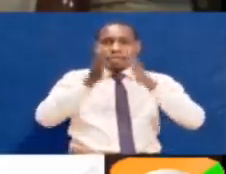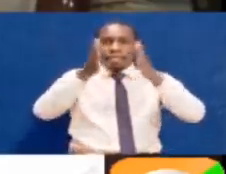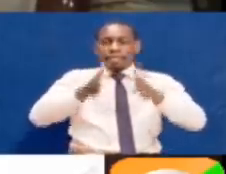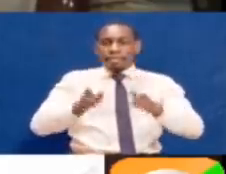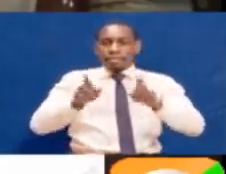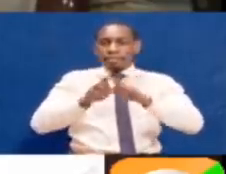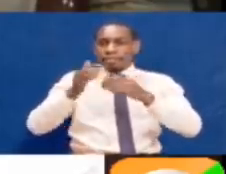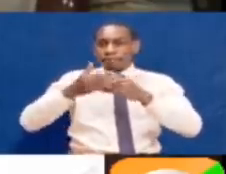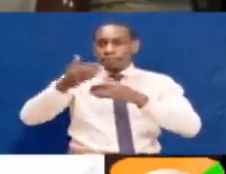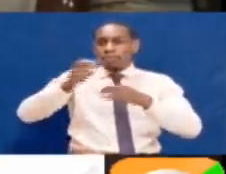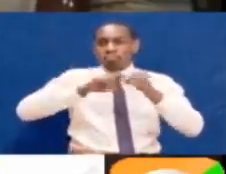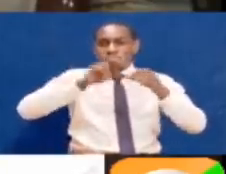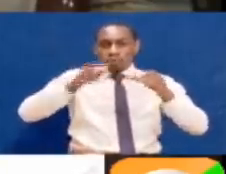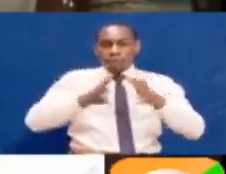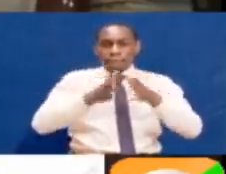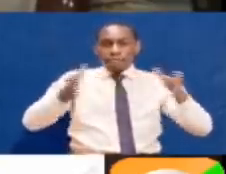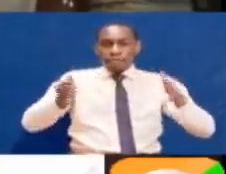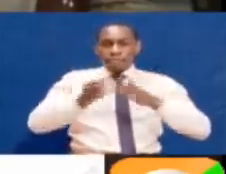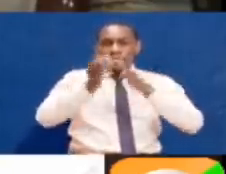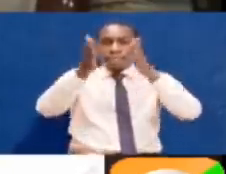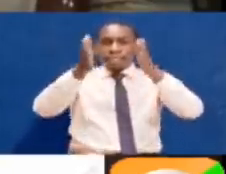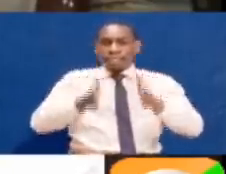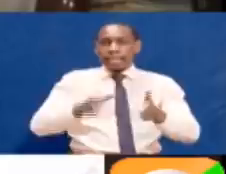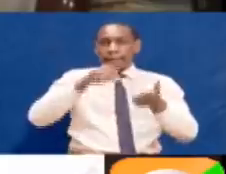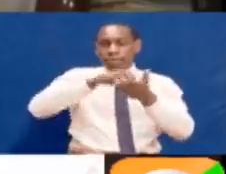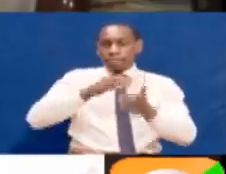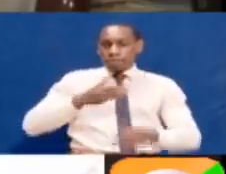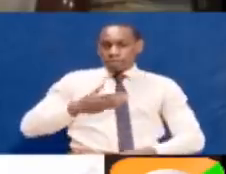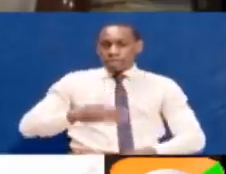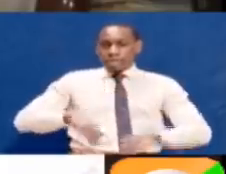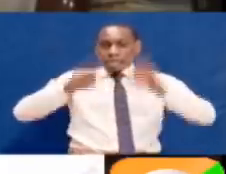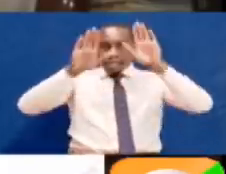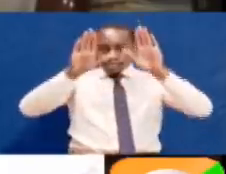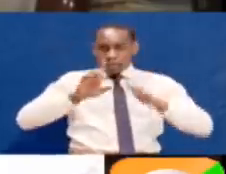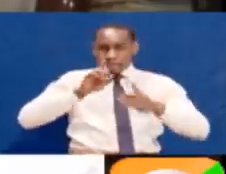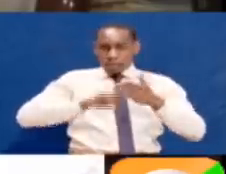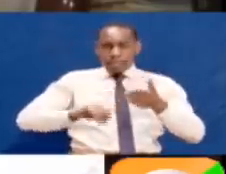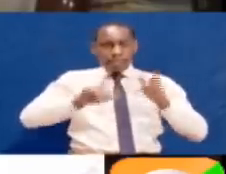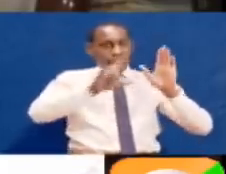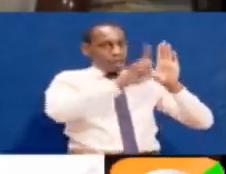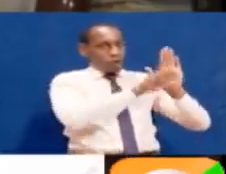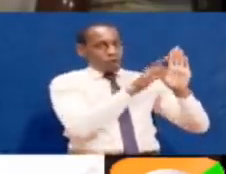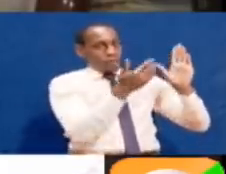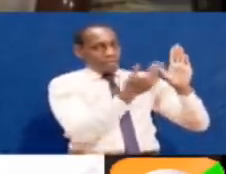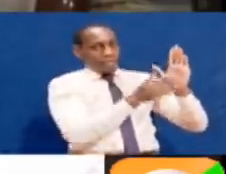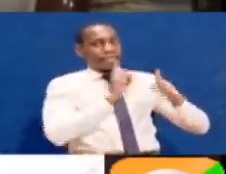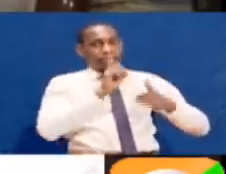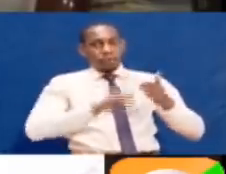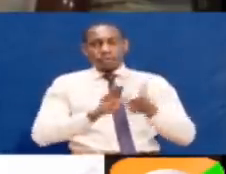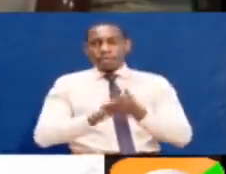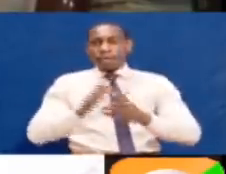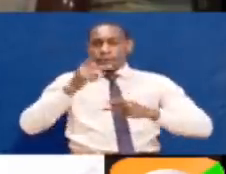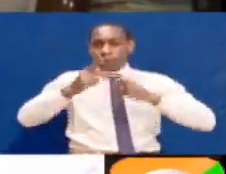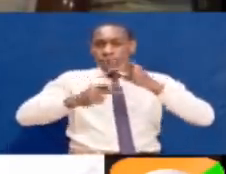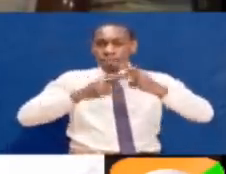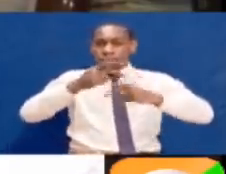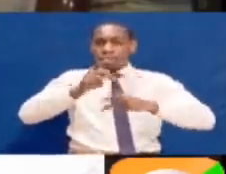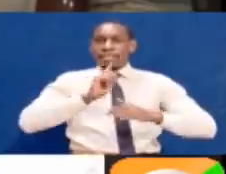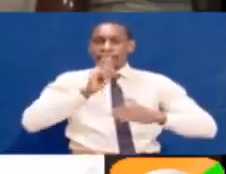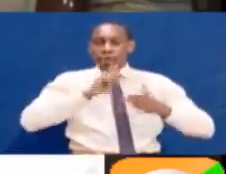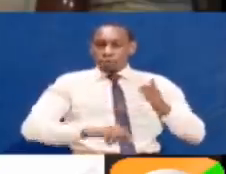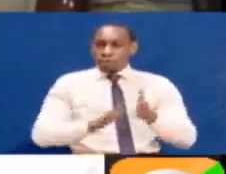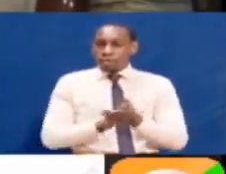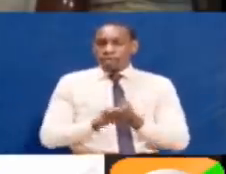day I would exit the majority leader position. Mm-hmm. For me, it's just about what does the law say? What does the standing order say? What